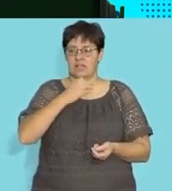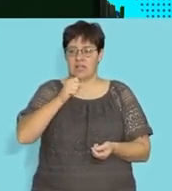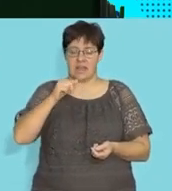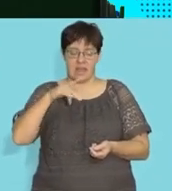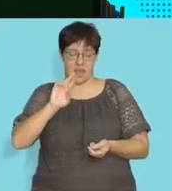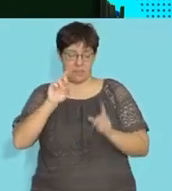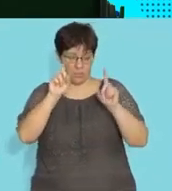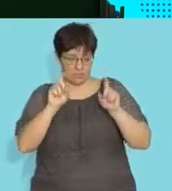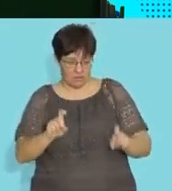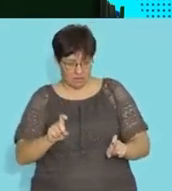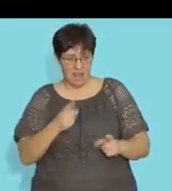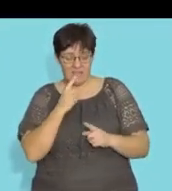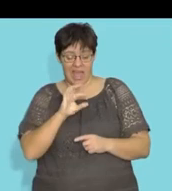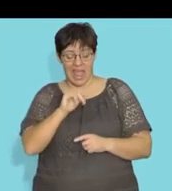water?